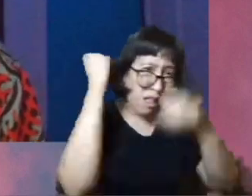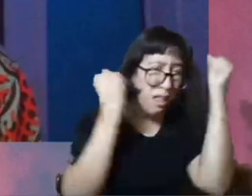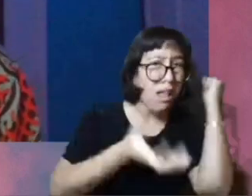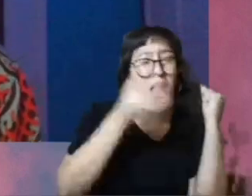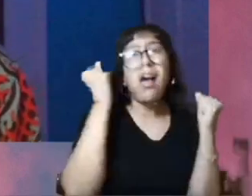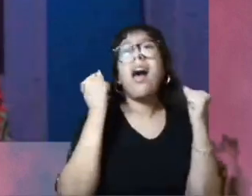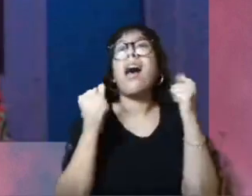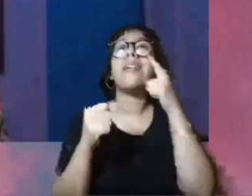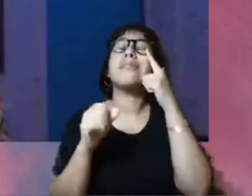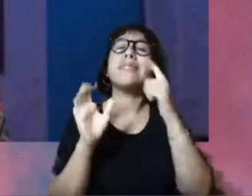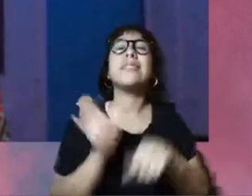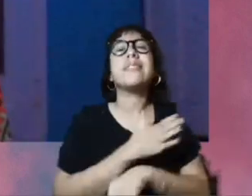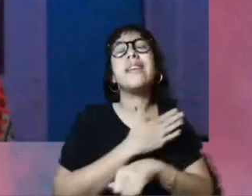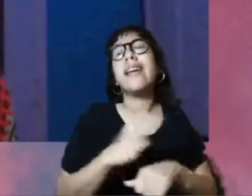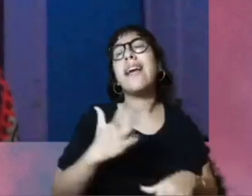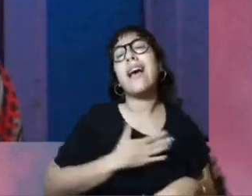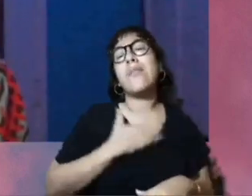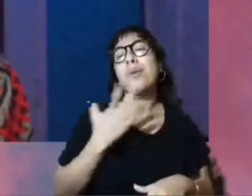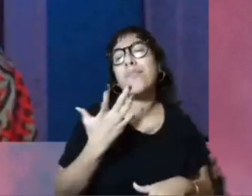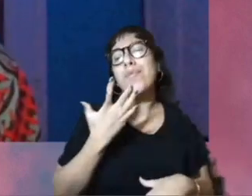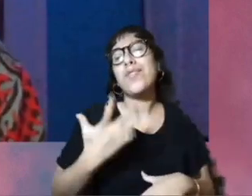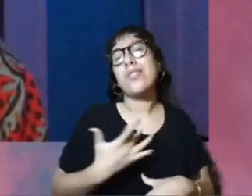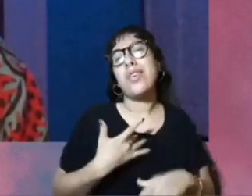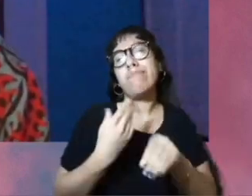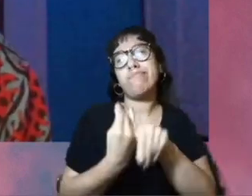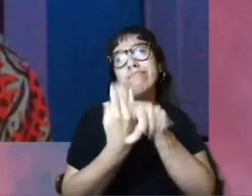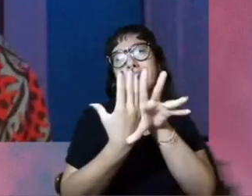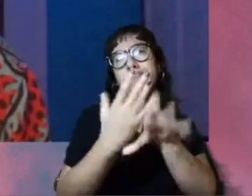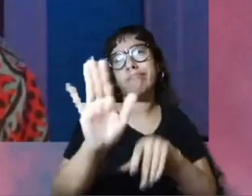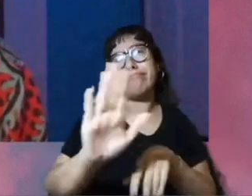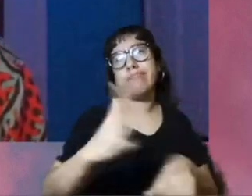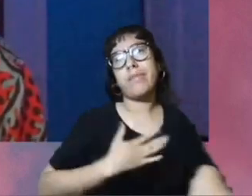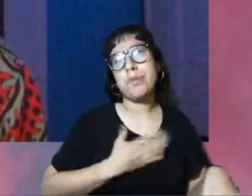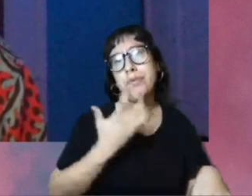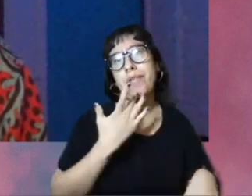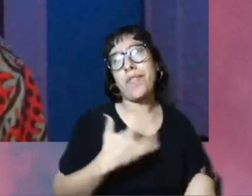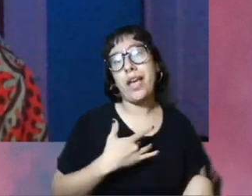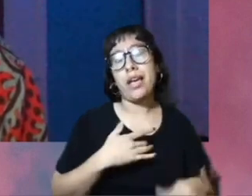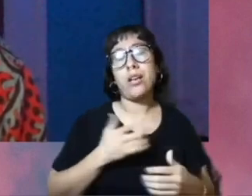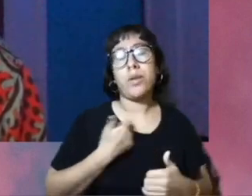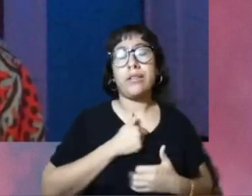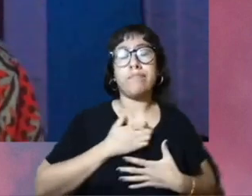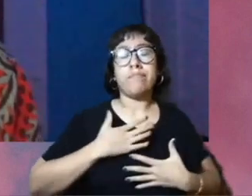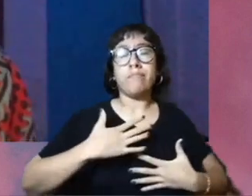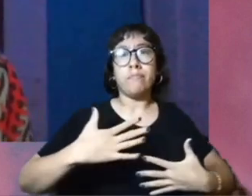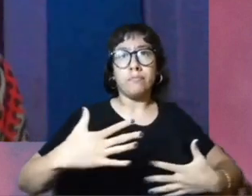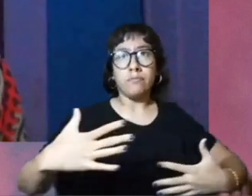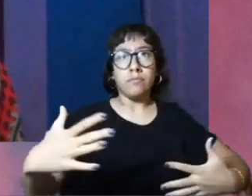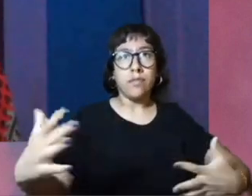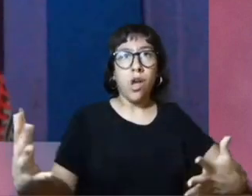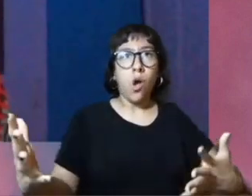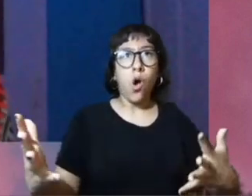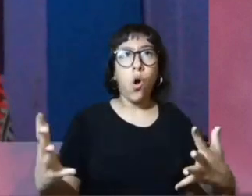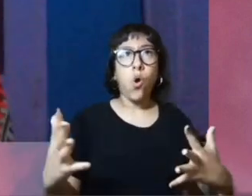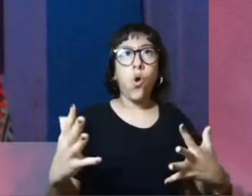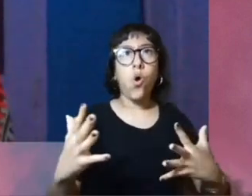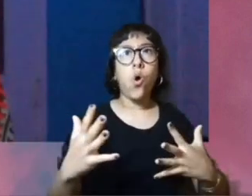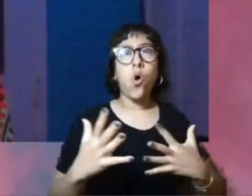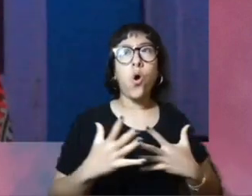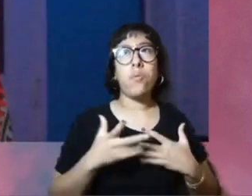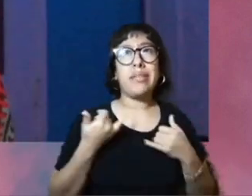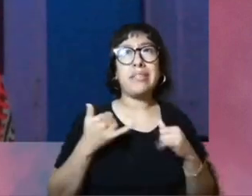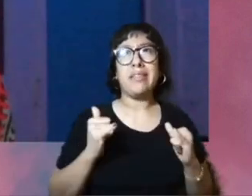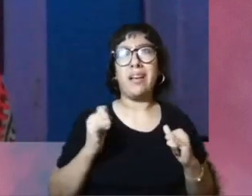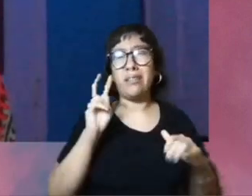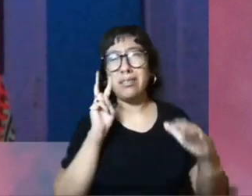out-of-sync renditions of Happy Birthday through computer screens, take deep breaths and watch as our lungs fill with fear of the